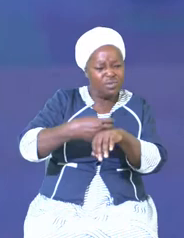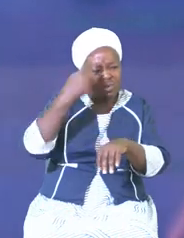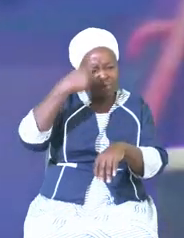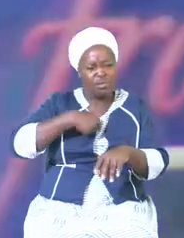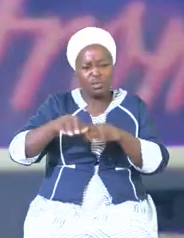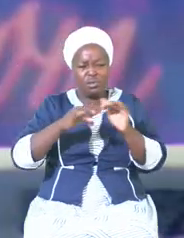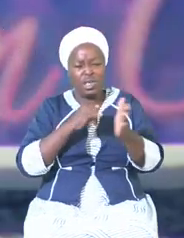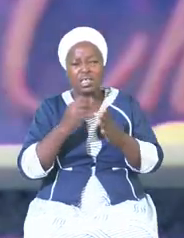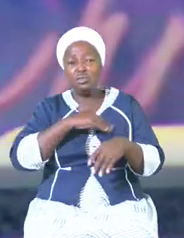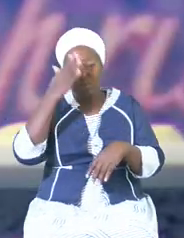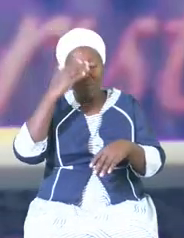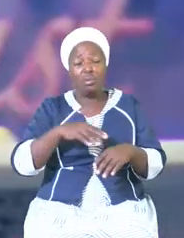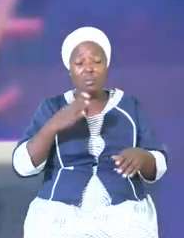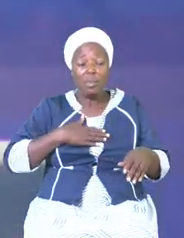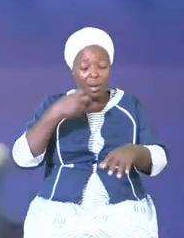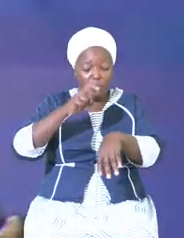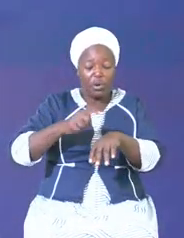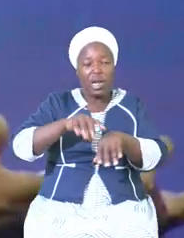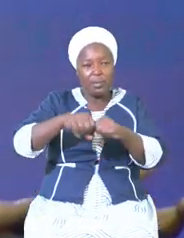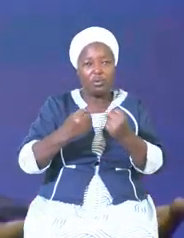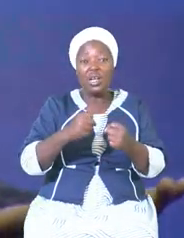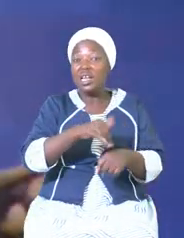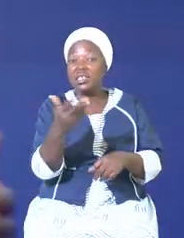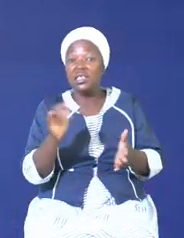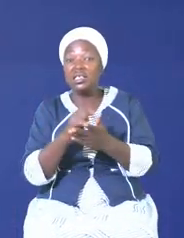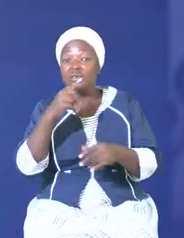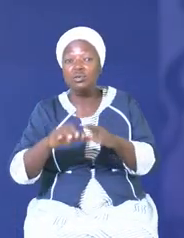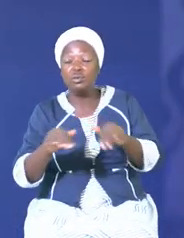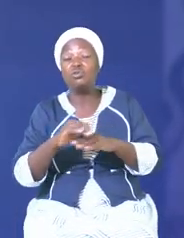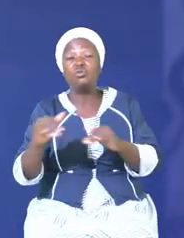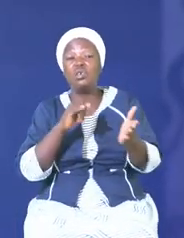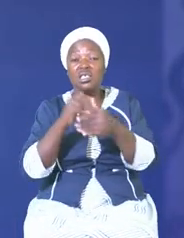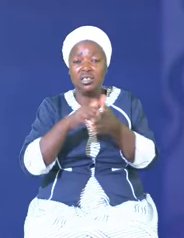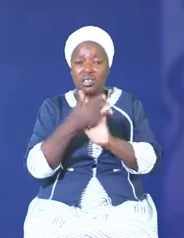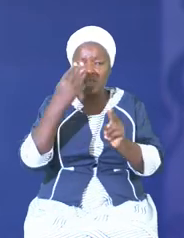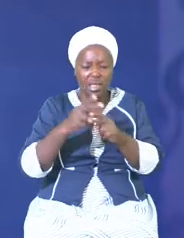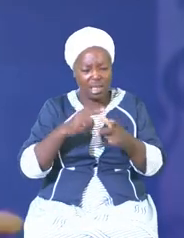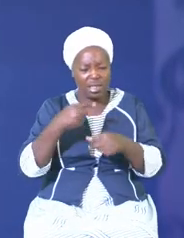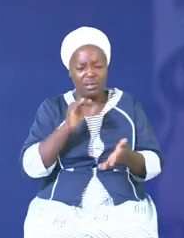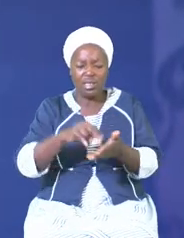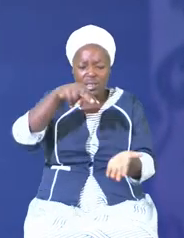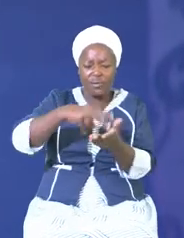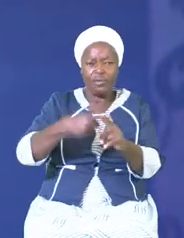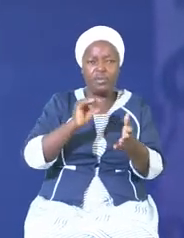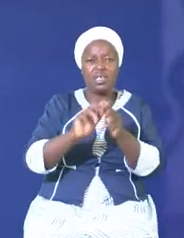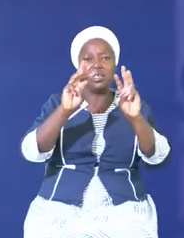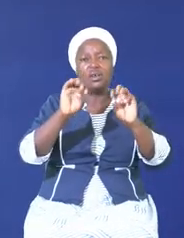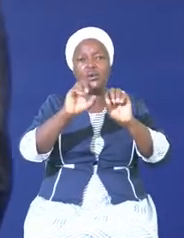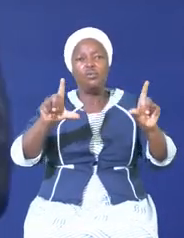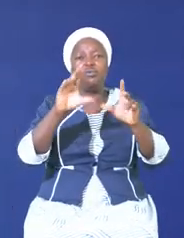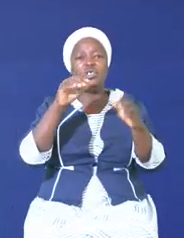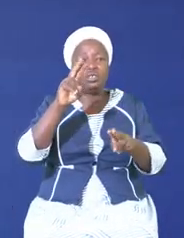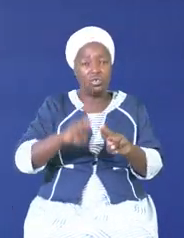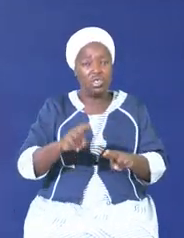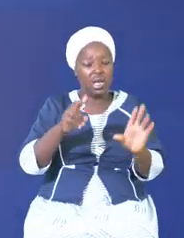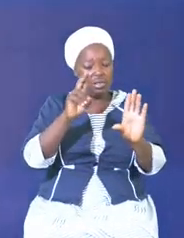in Jesus' name. If he says, stand up from that wheelchair, you will not say, but I cannot, for all these months and